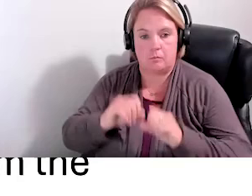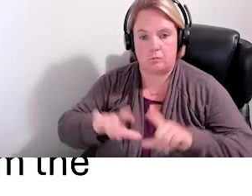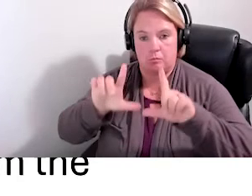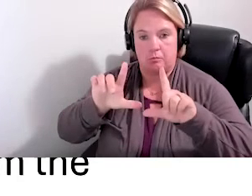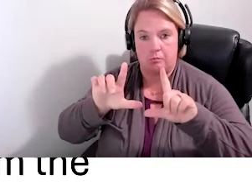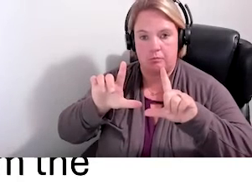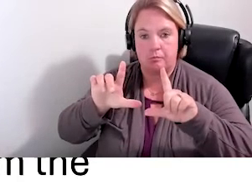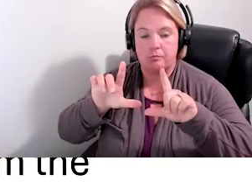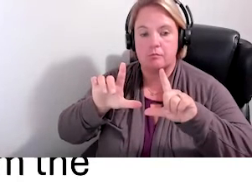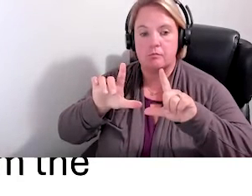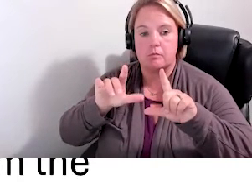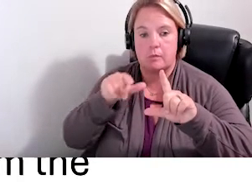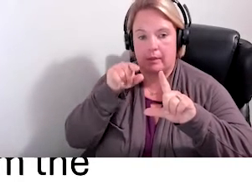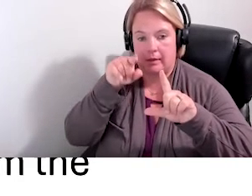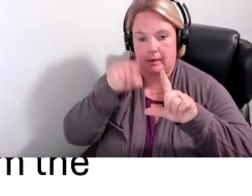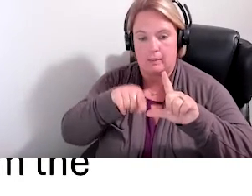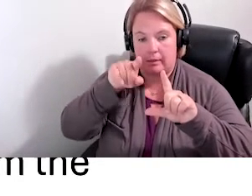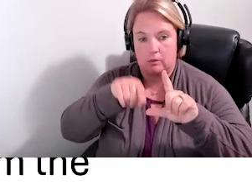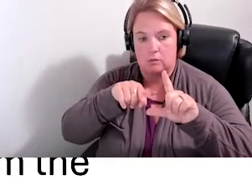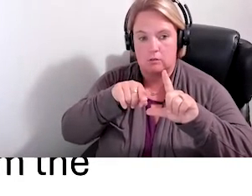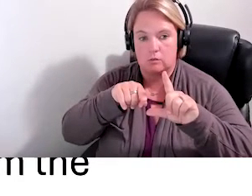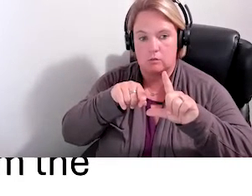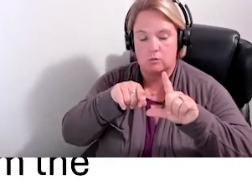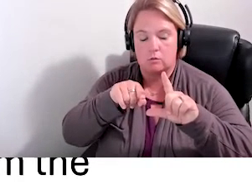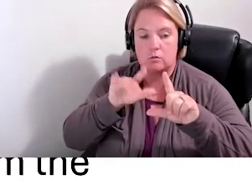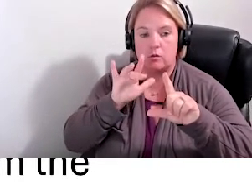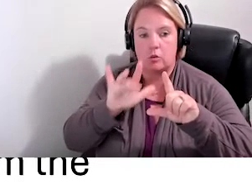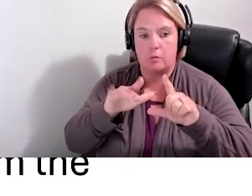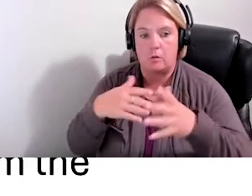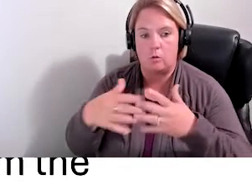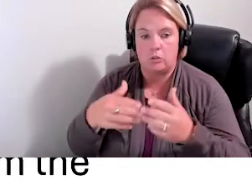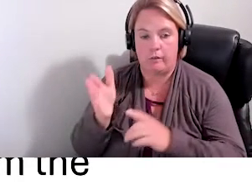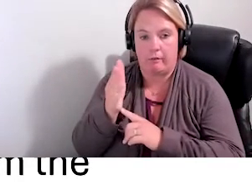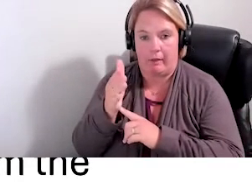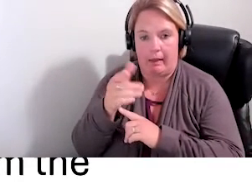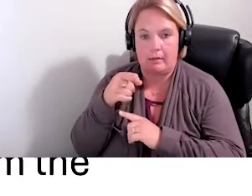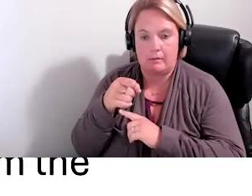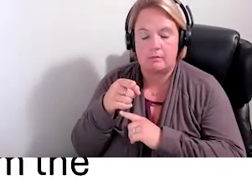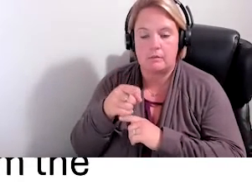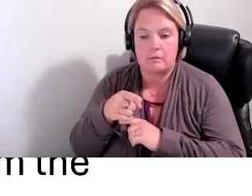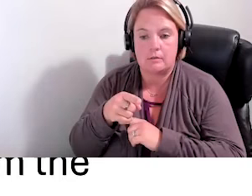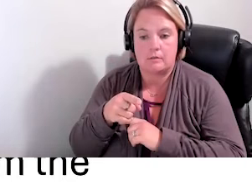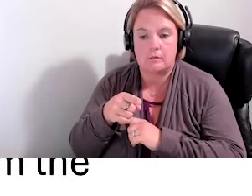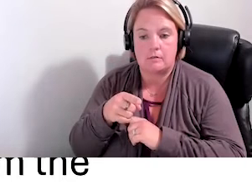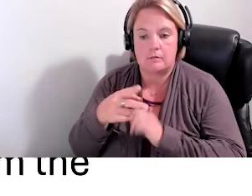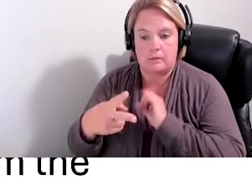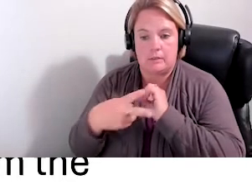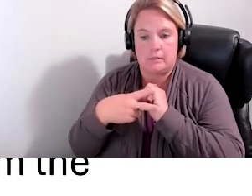pop up. And then from here, you can select the whatever flag you want to raise. You will save